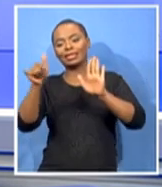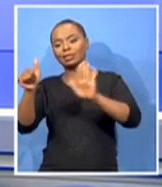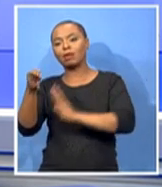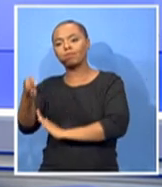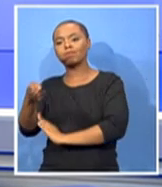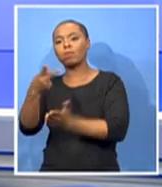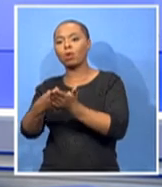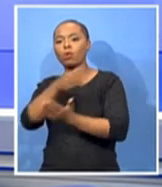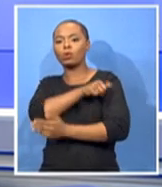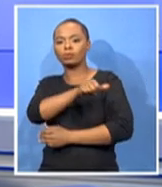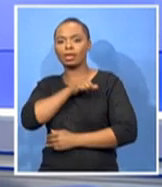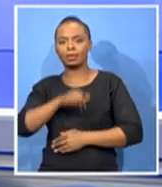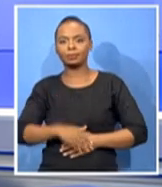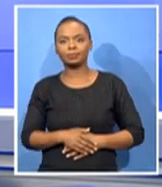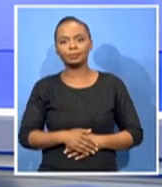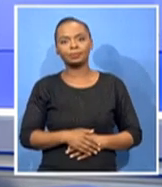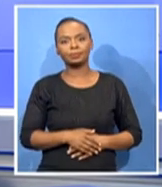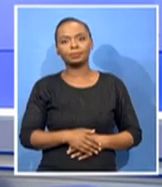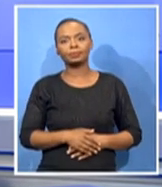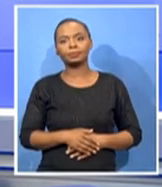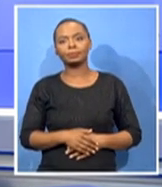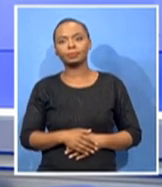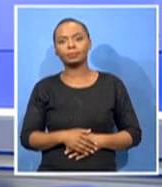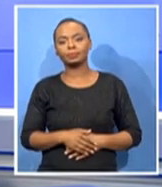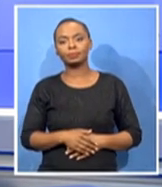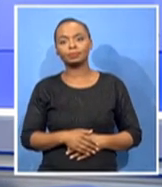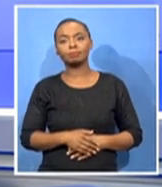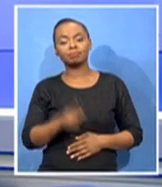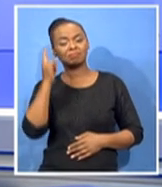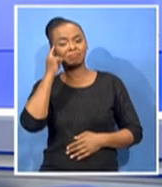indicated there as well, that the suspicion is that this could be linked to taxi-related violence.